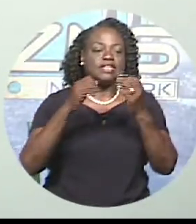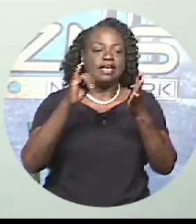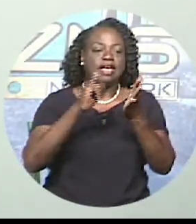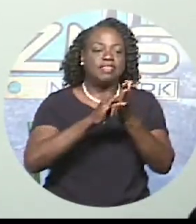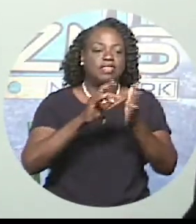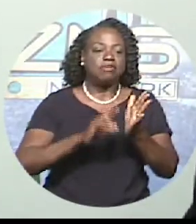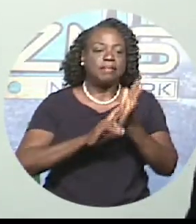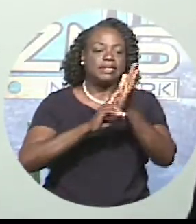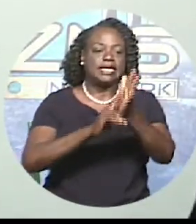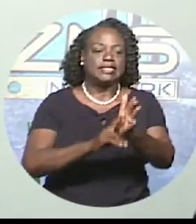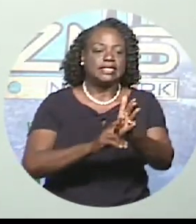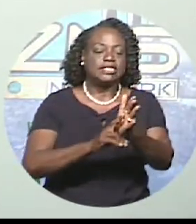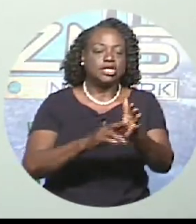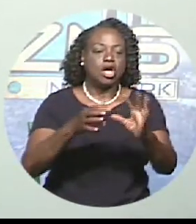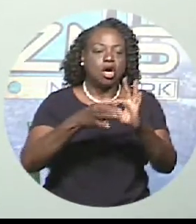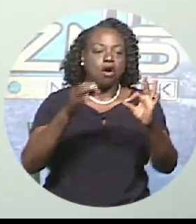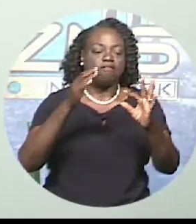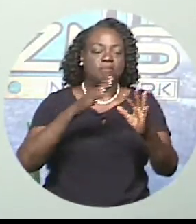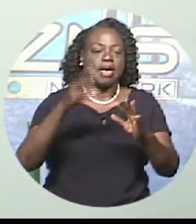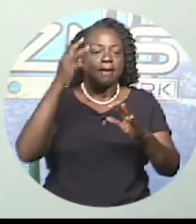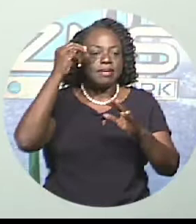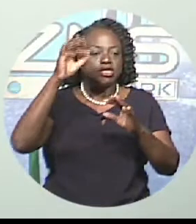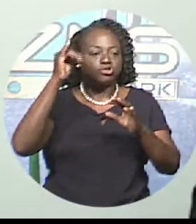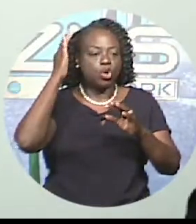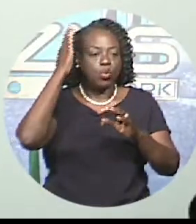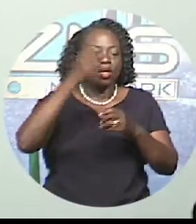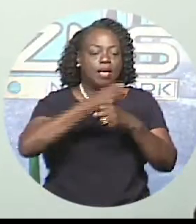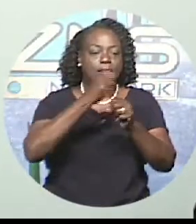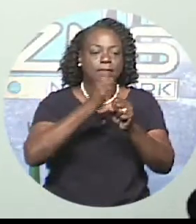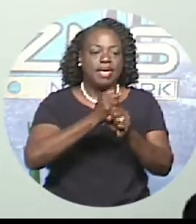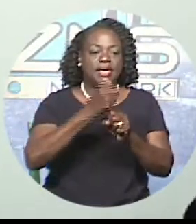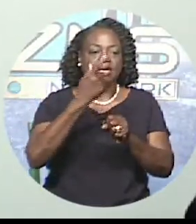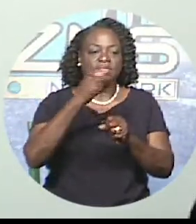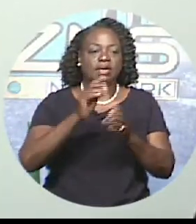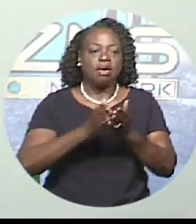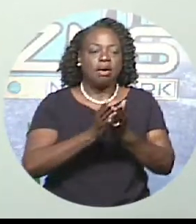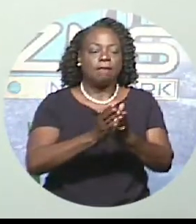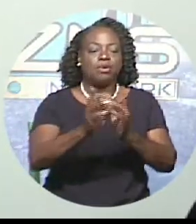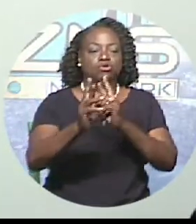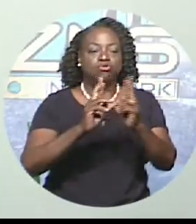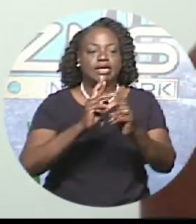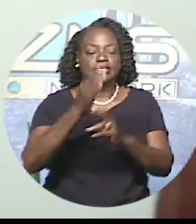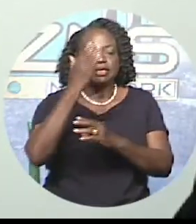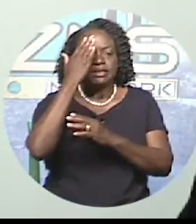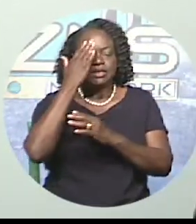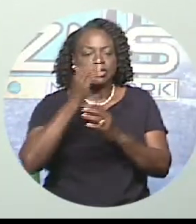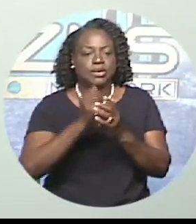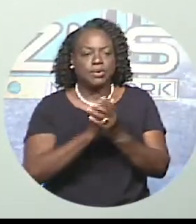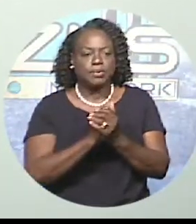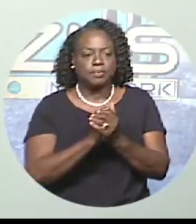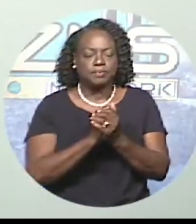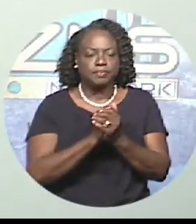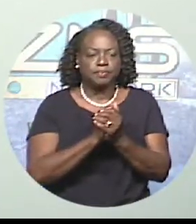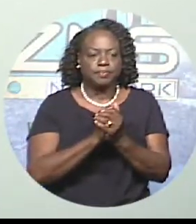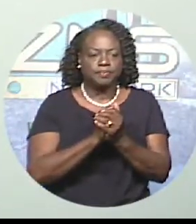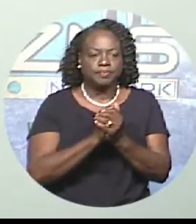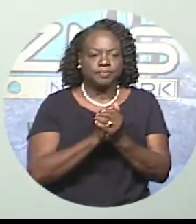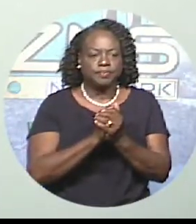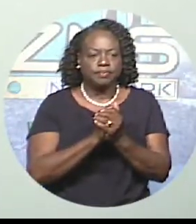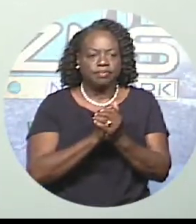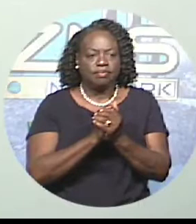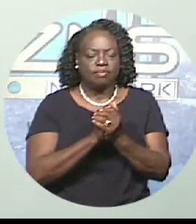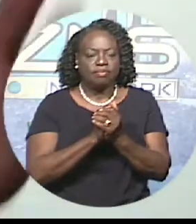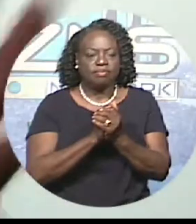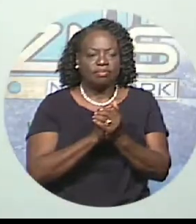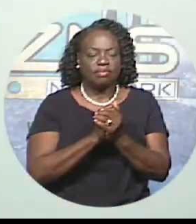ministry will make these regatta know that we are with them, we support them, and we expect nothing less than